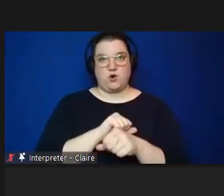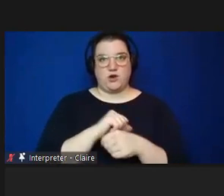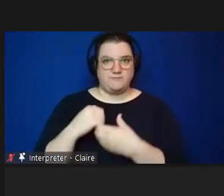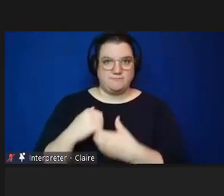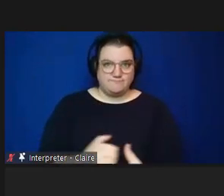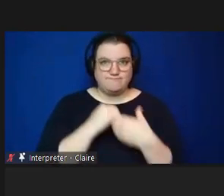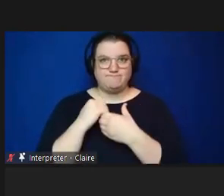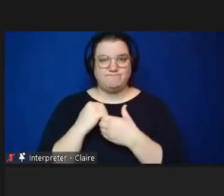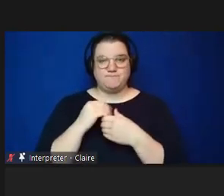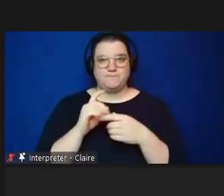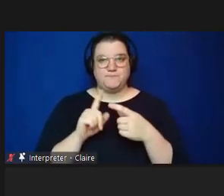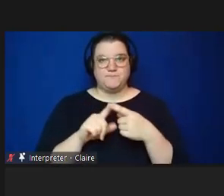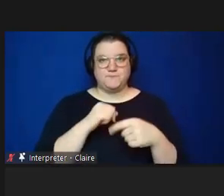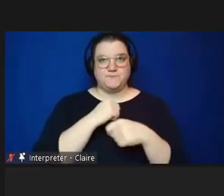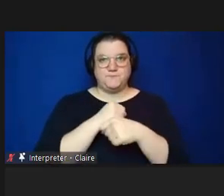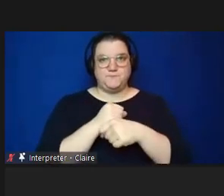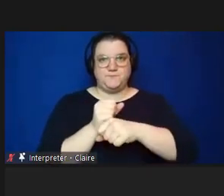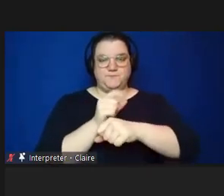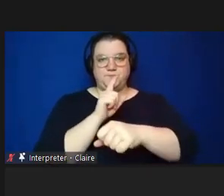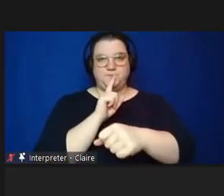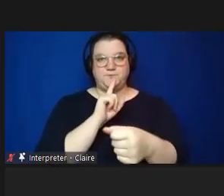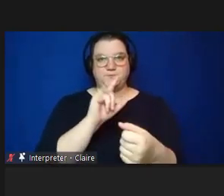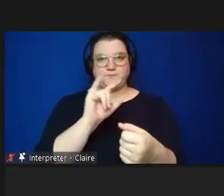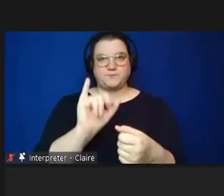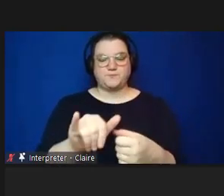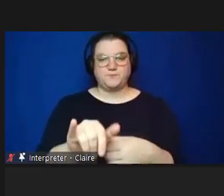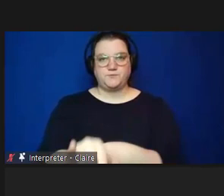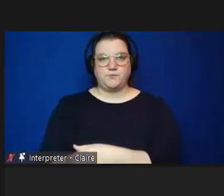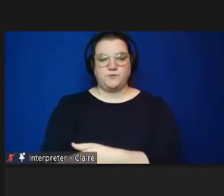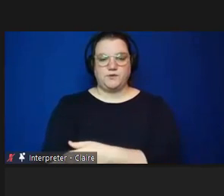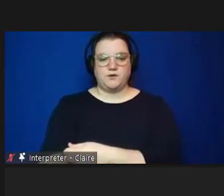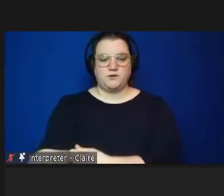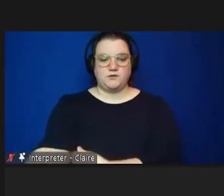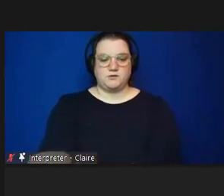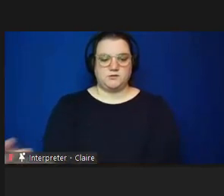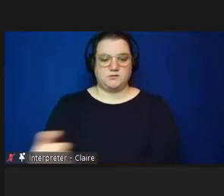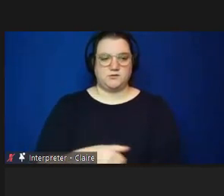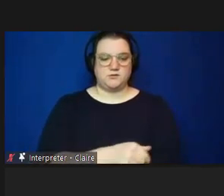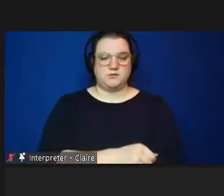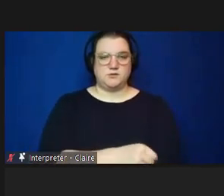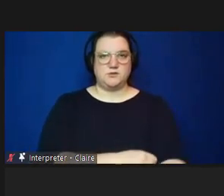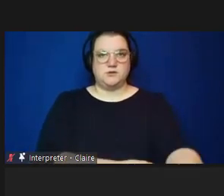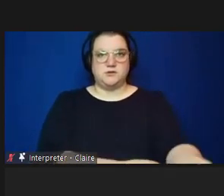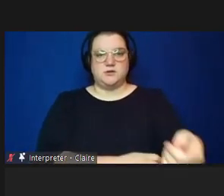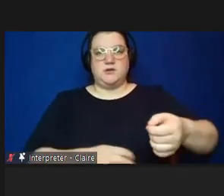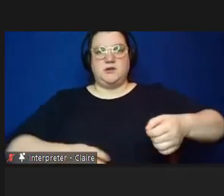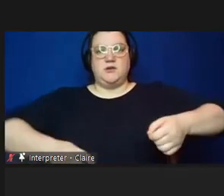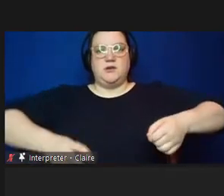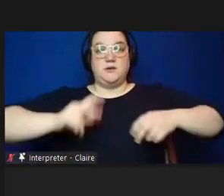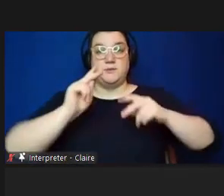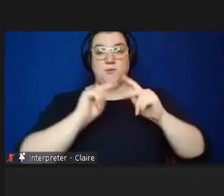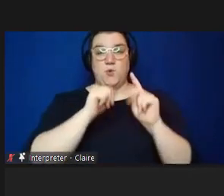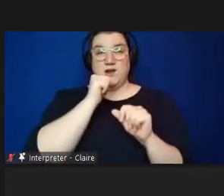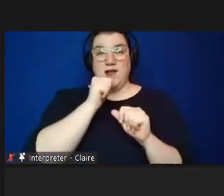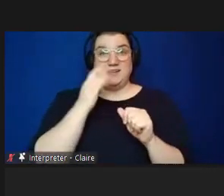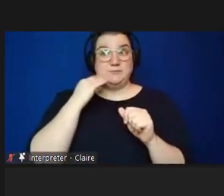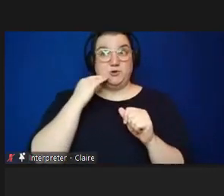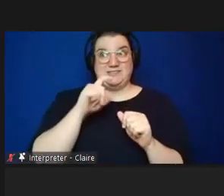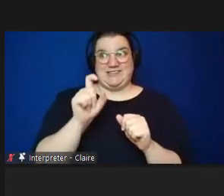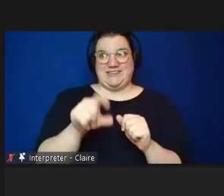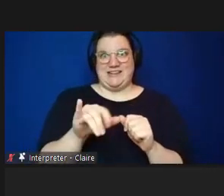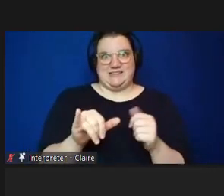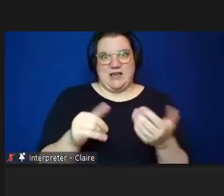hand to make sure that people were not experiencing unmet needs, but also